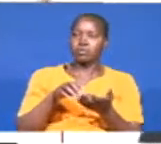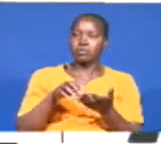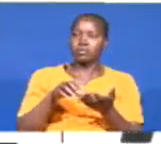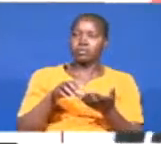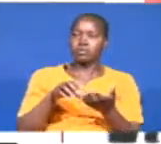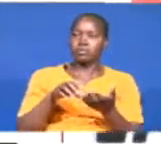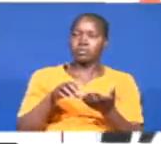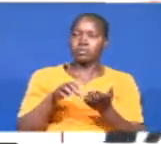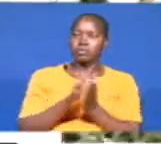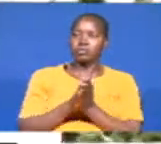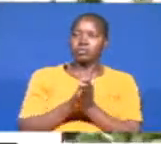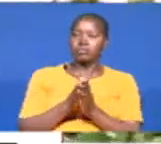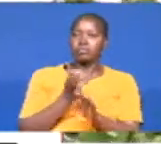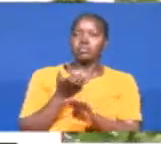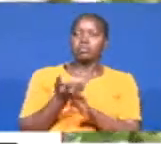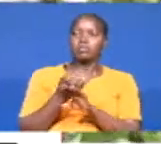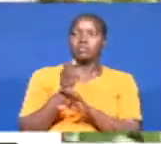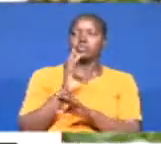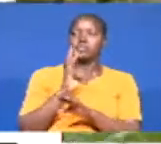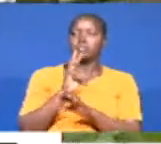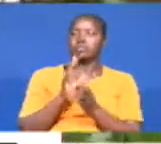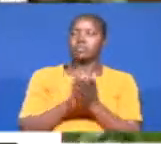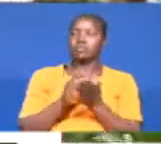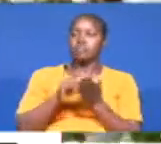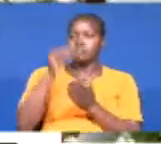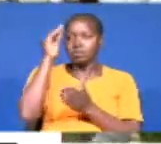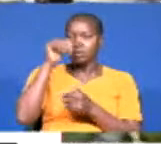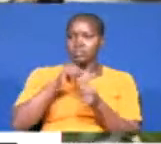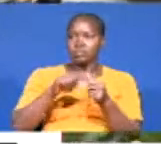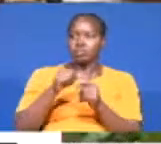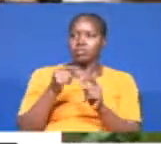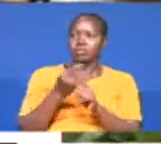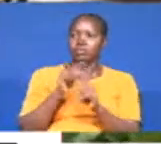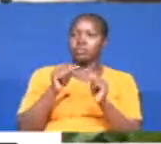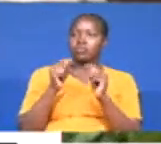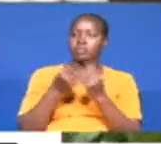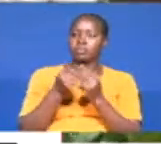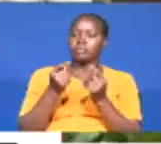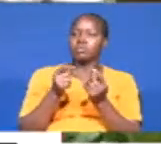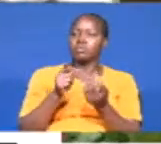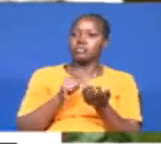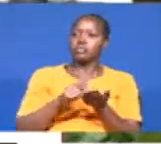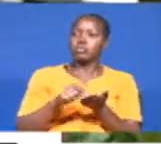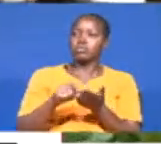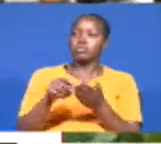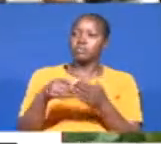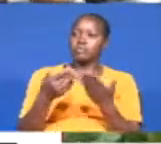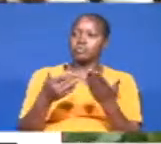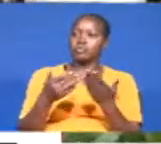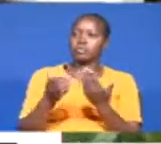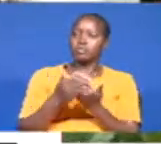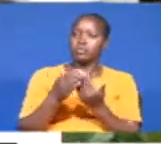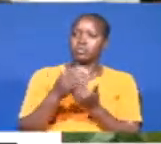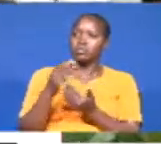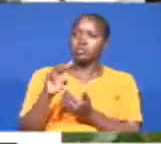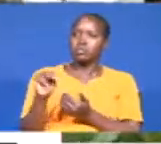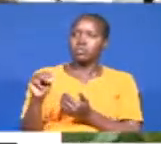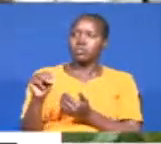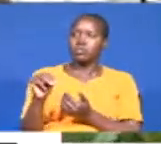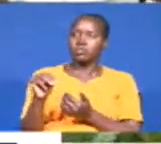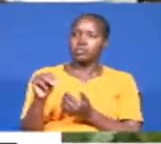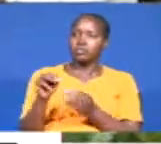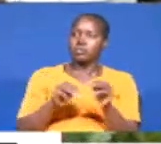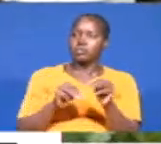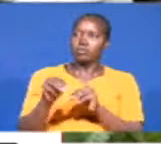mixed with stones and water. We have learned about the different types of plants, how to take care of them, managing